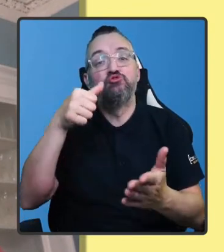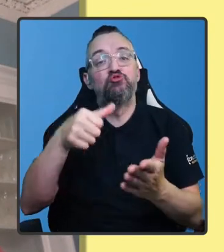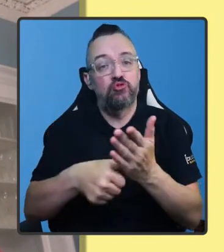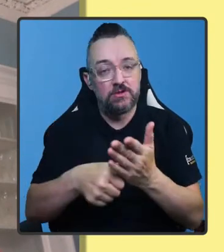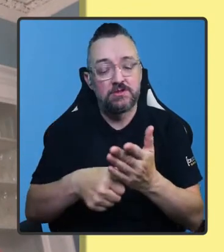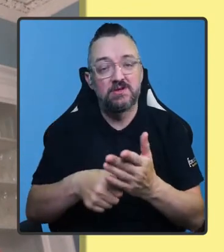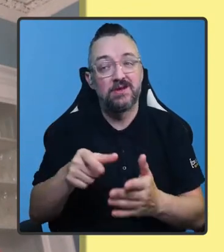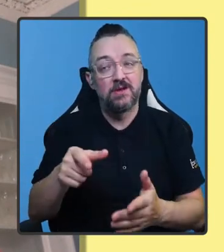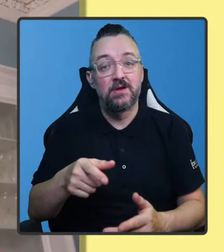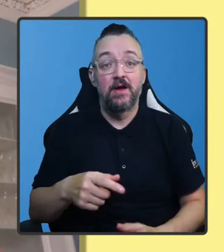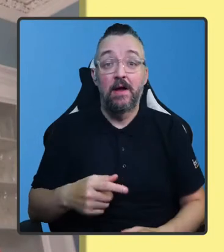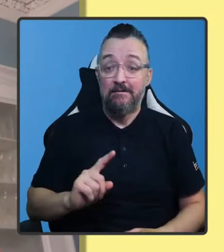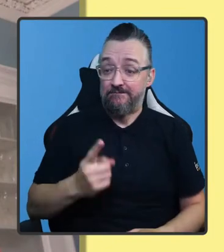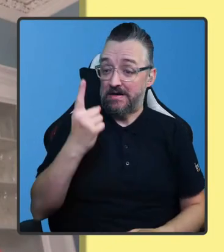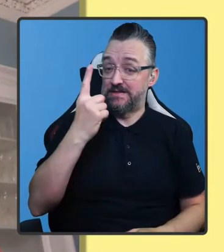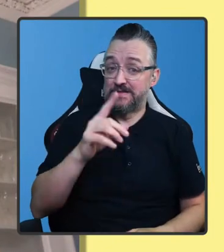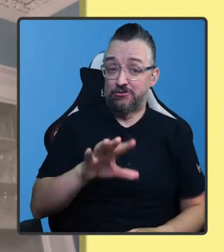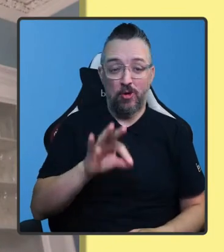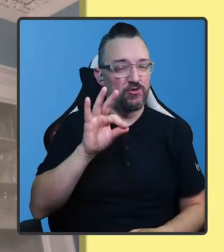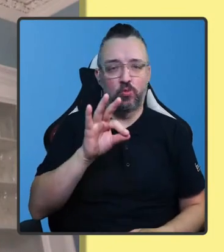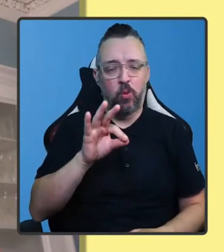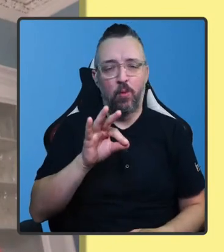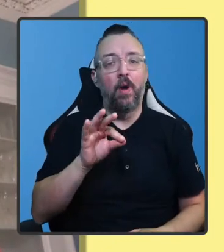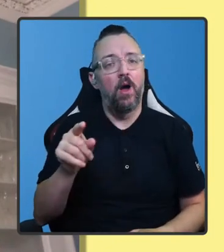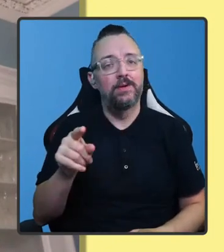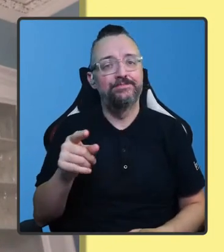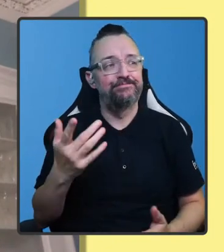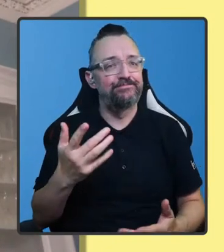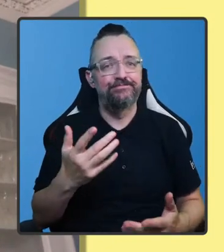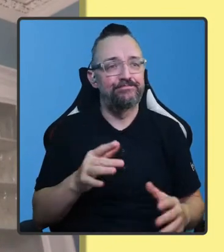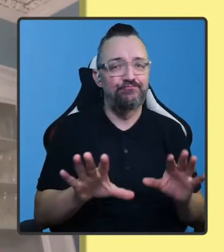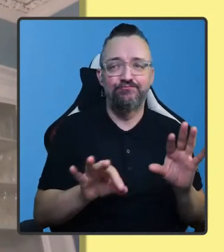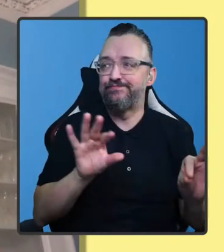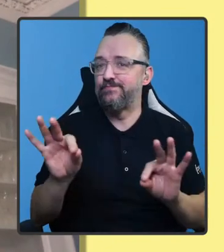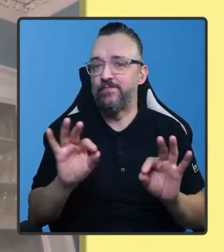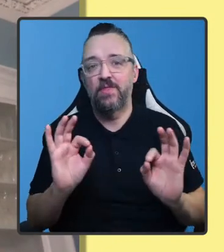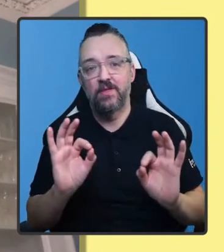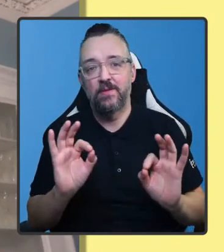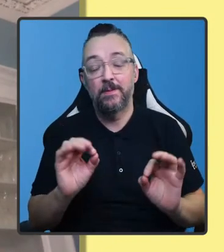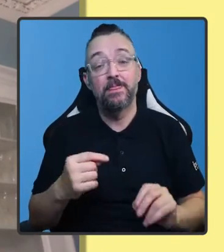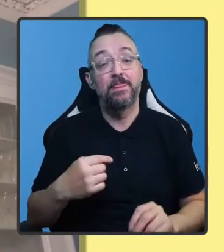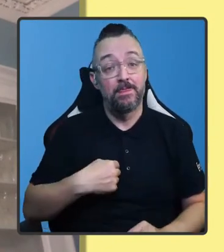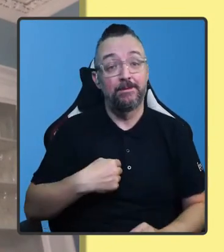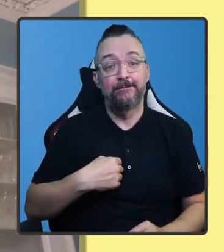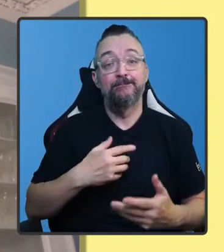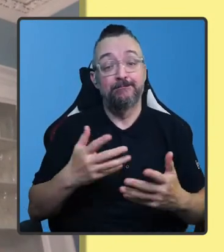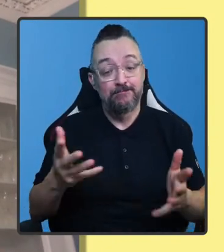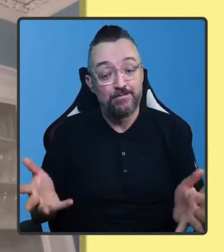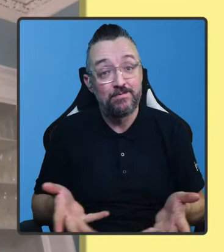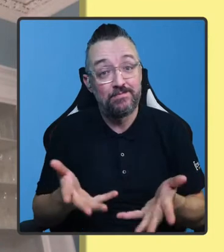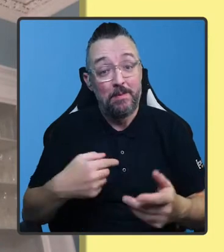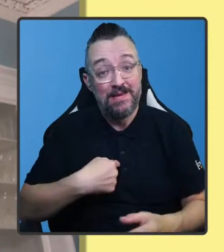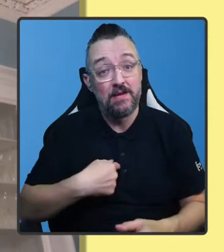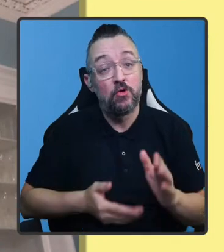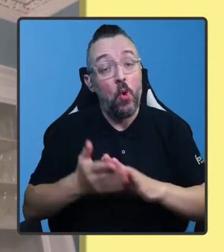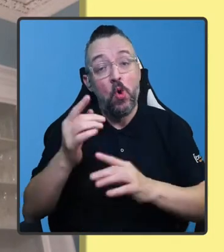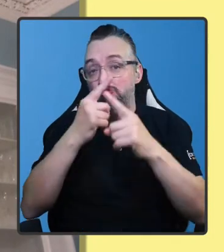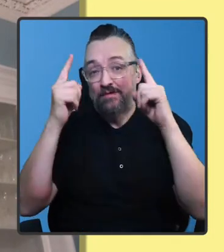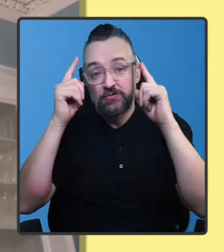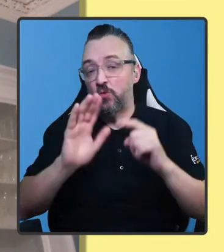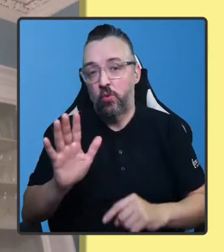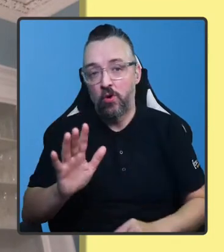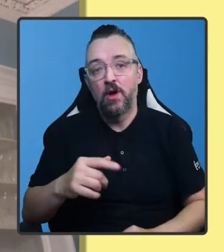preference, but choices were limited for her. I too was encouraged not to go to university, but instead become